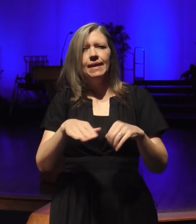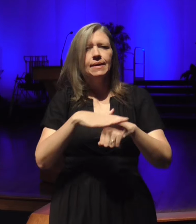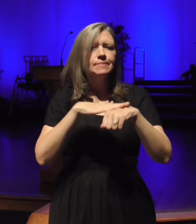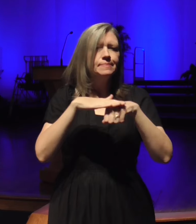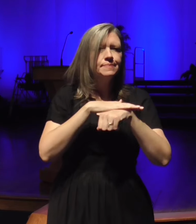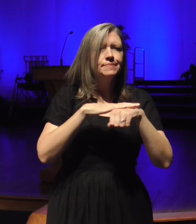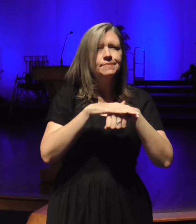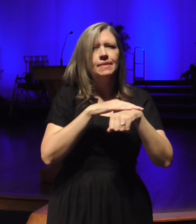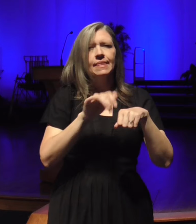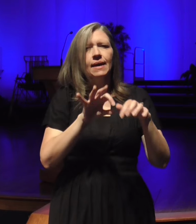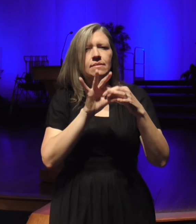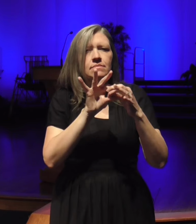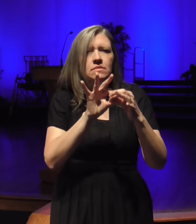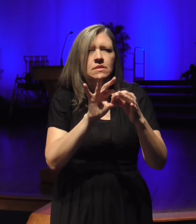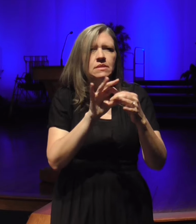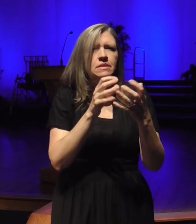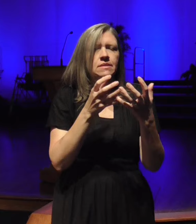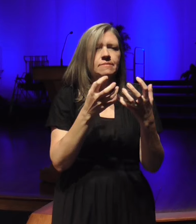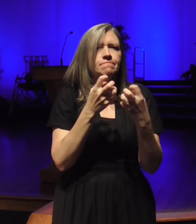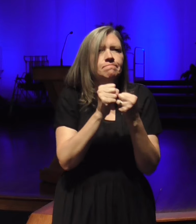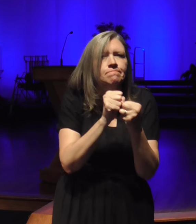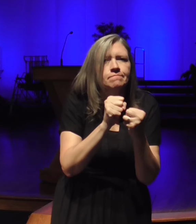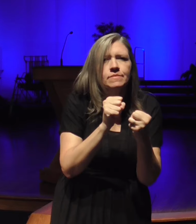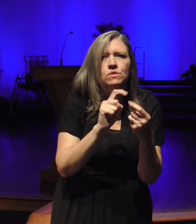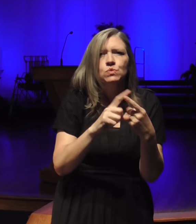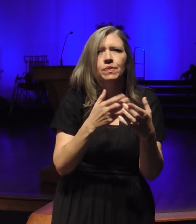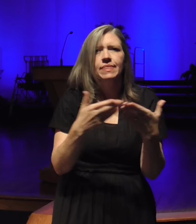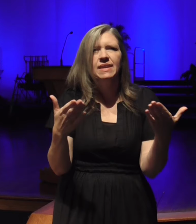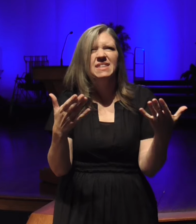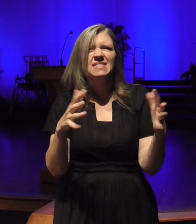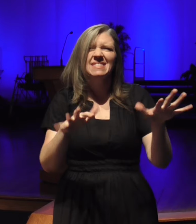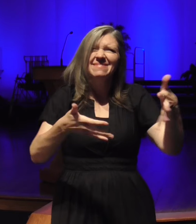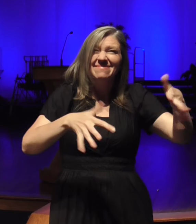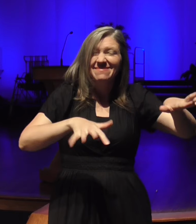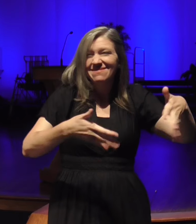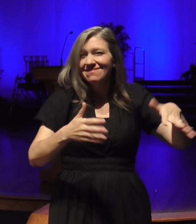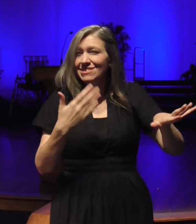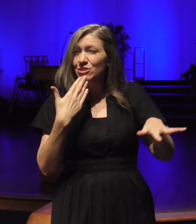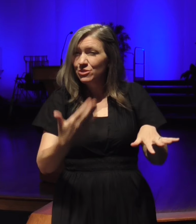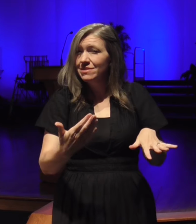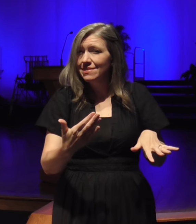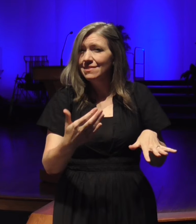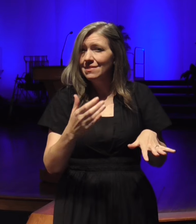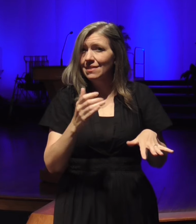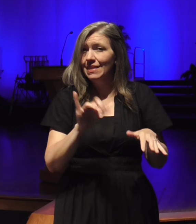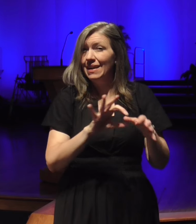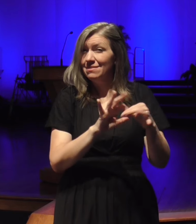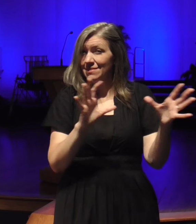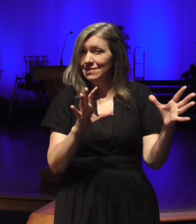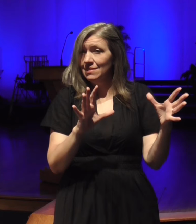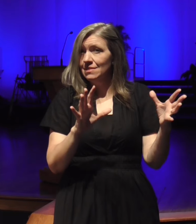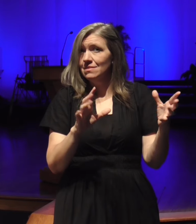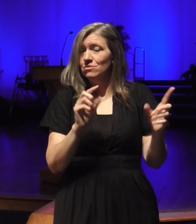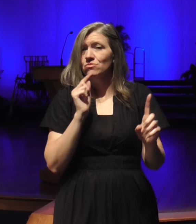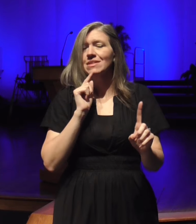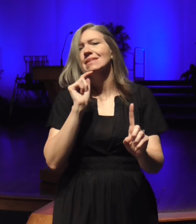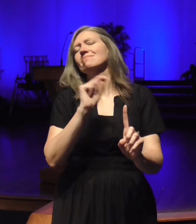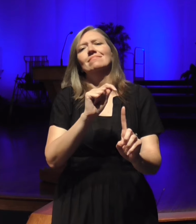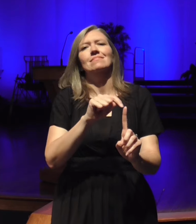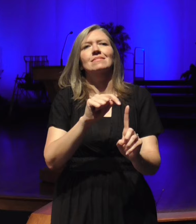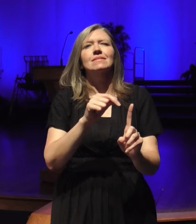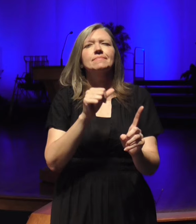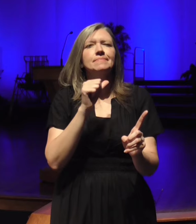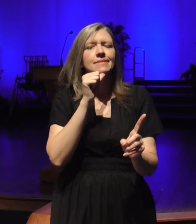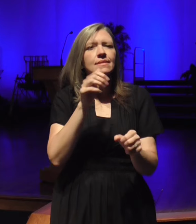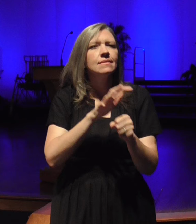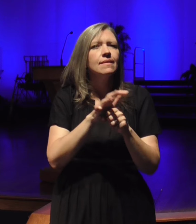stuff from our life. Because you know what's underneath that clinging and attachment to those